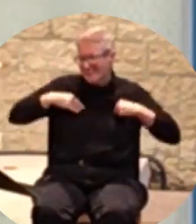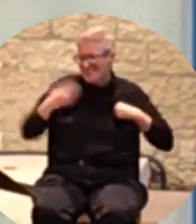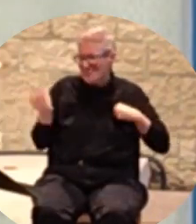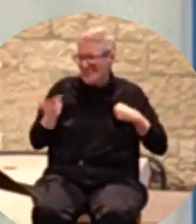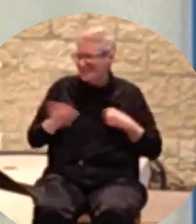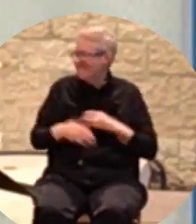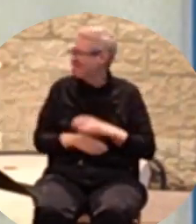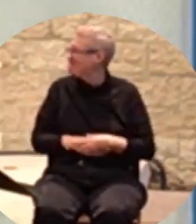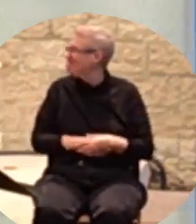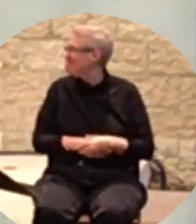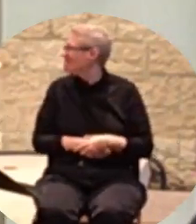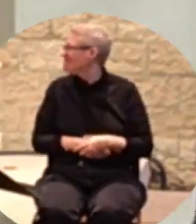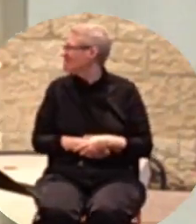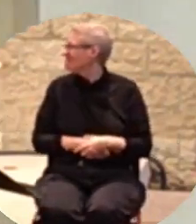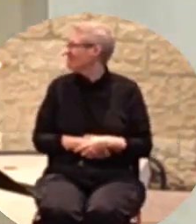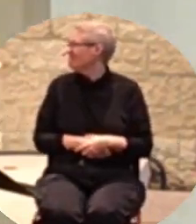this.